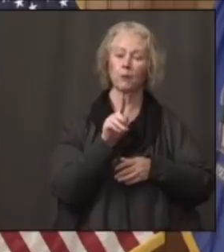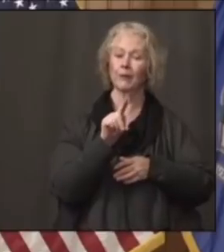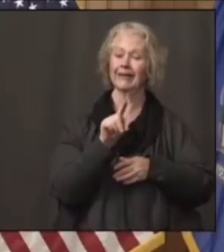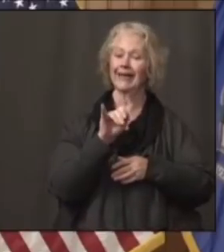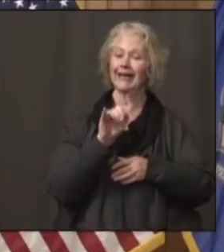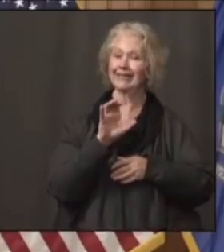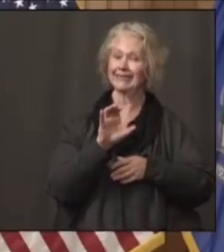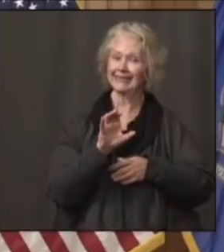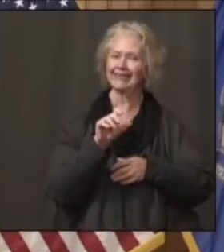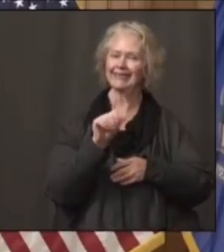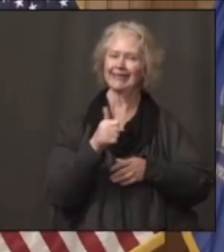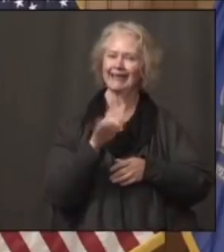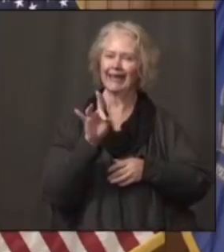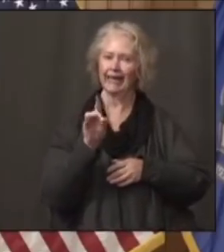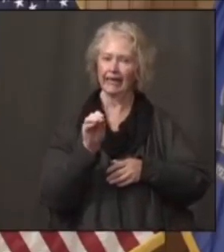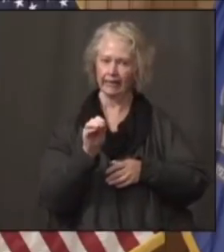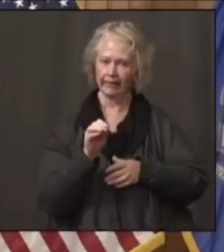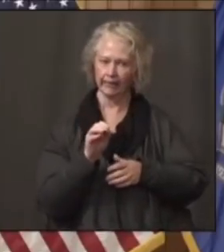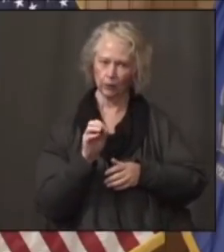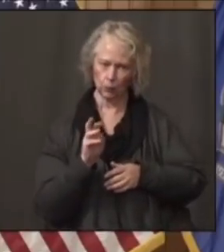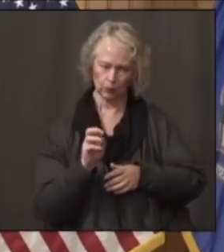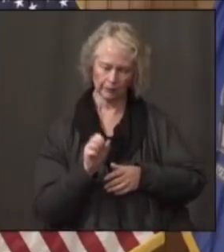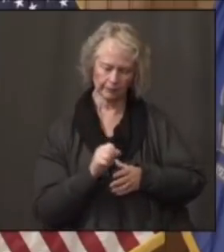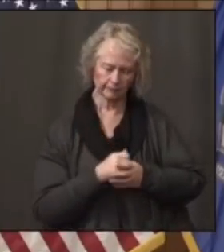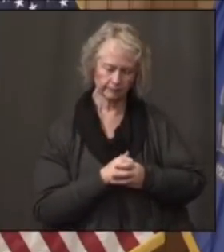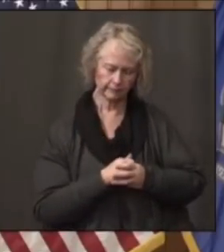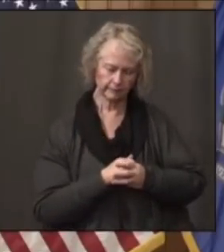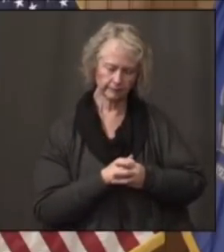WTIC 1080 News.